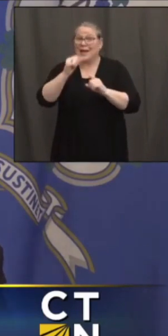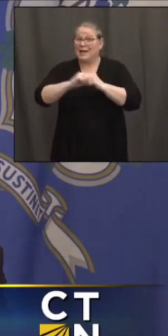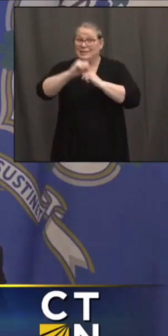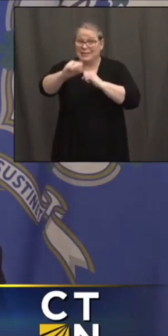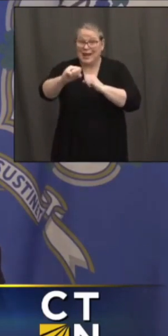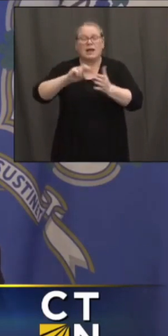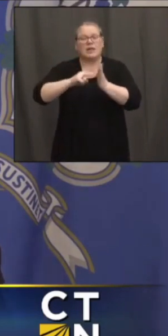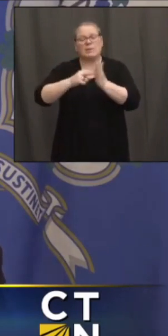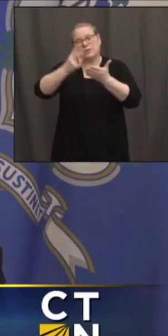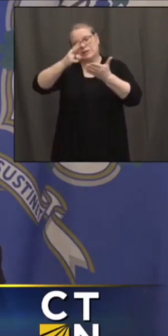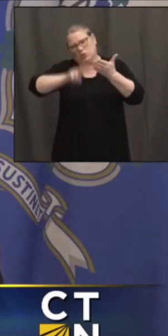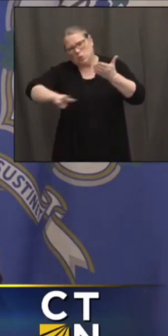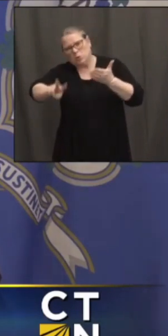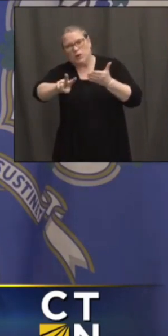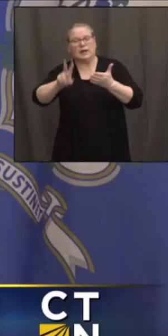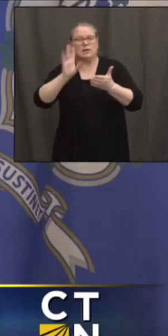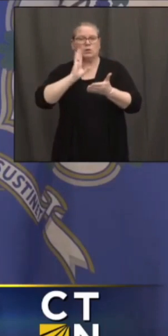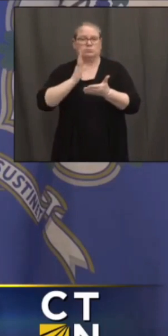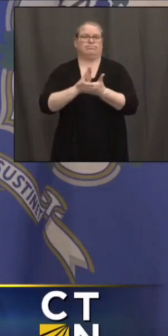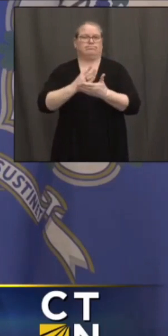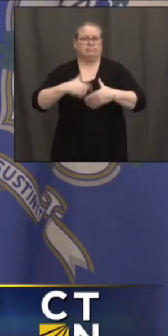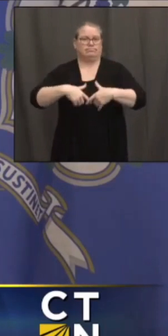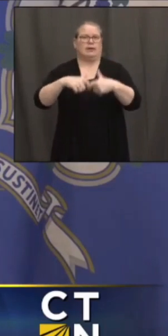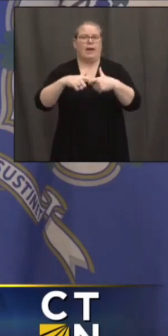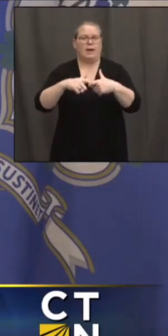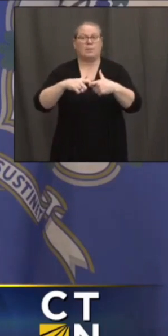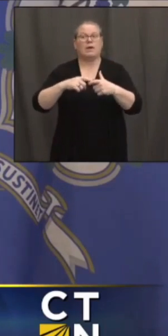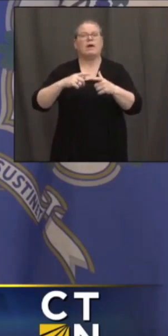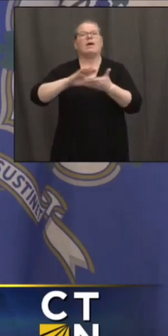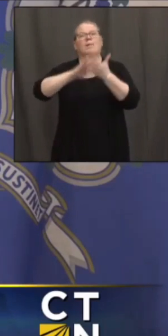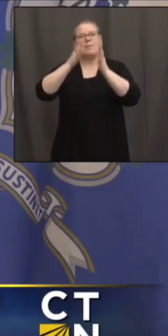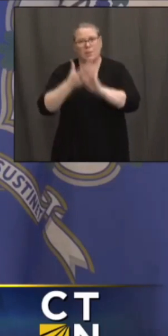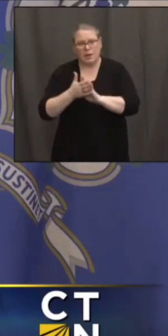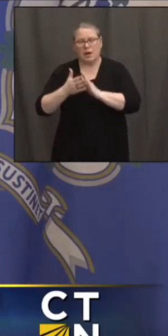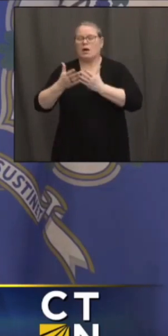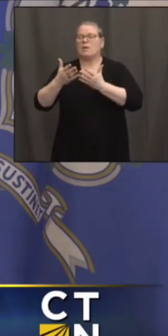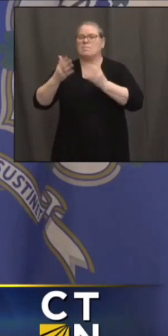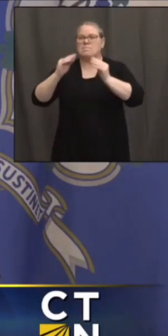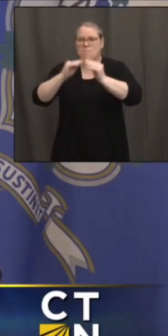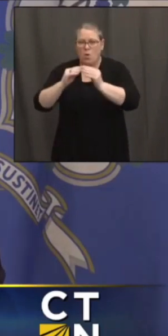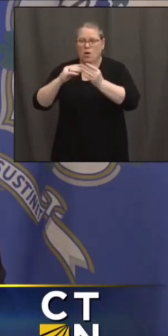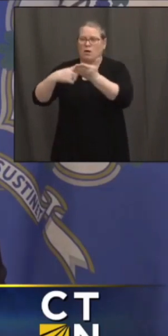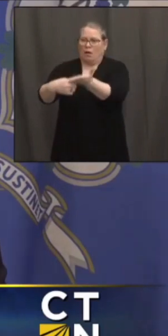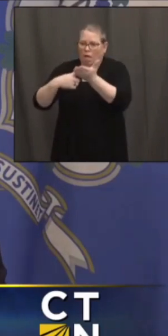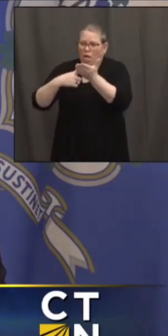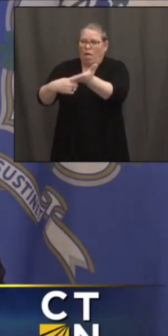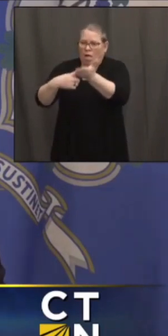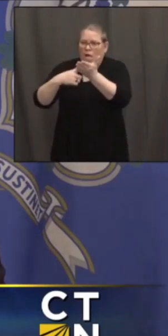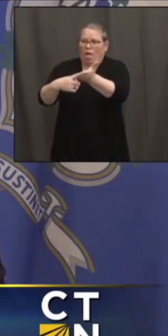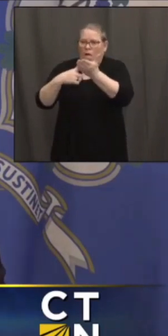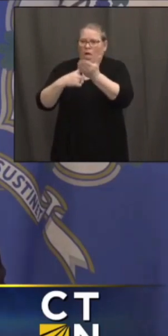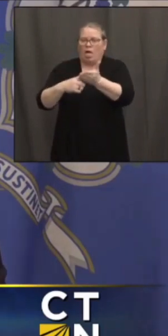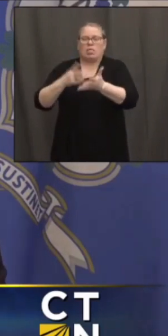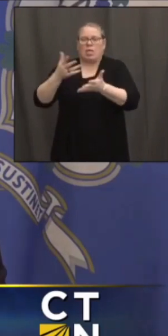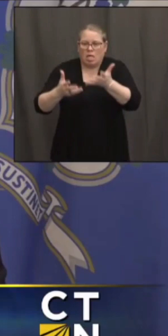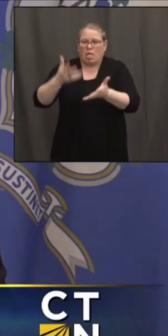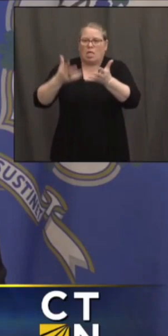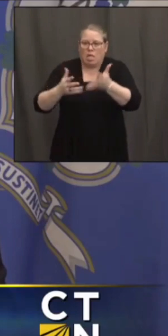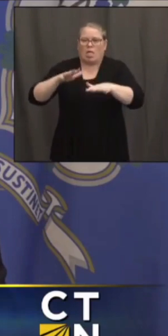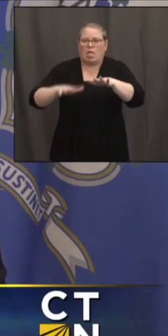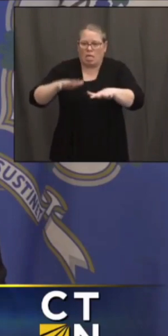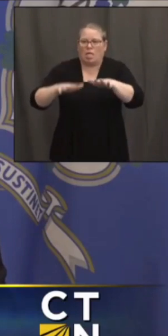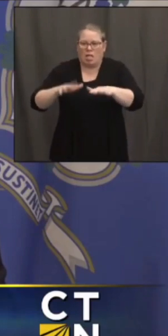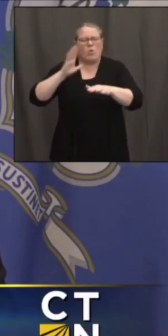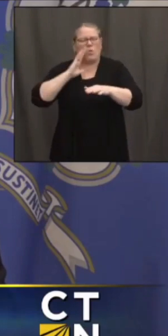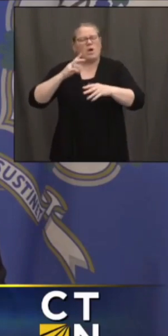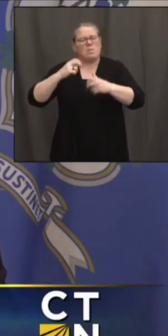that type of a herky-jerky or back and forth, which would be really tough from a public health point of view and an economy point of view. Paul,